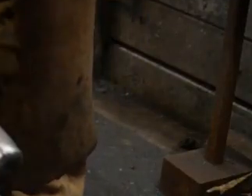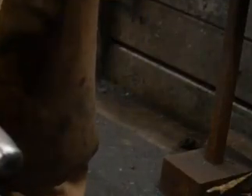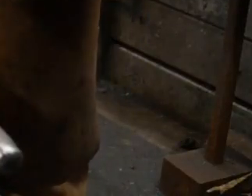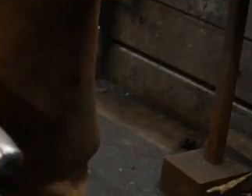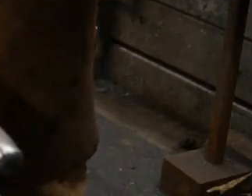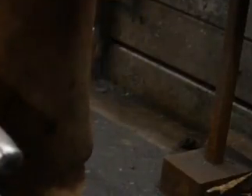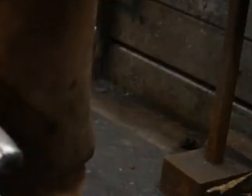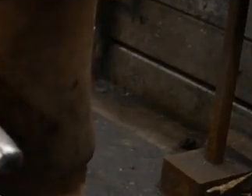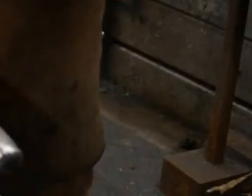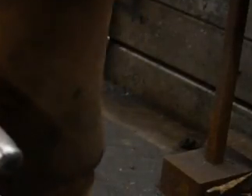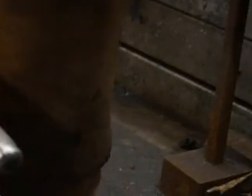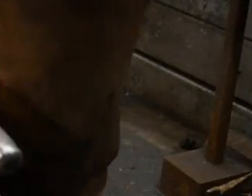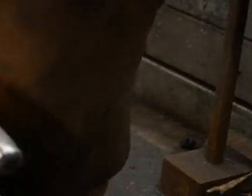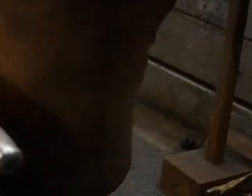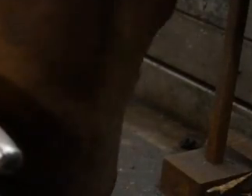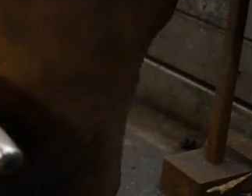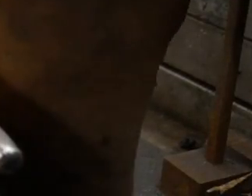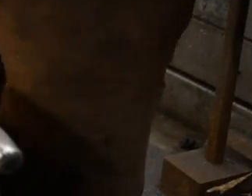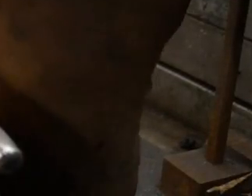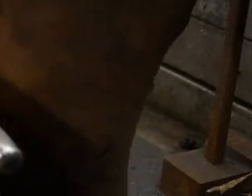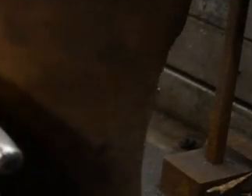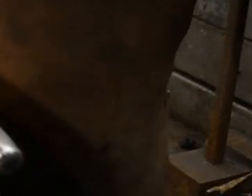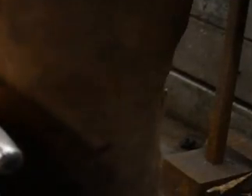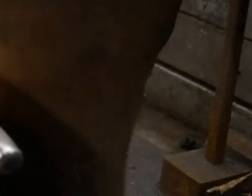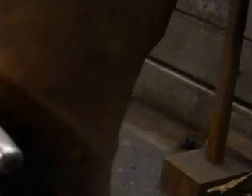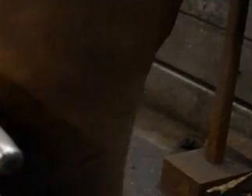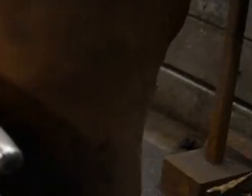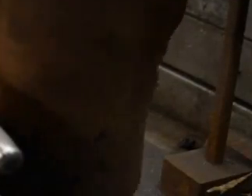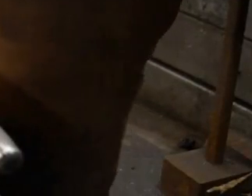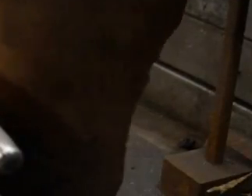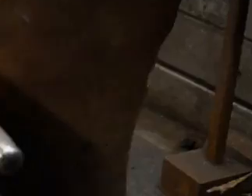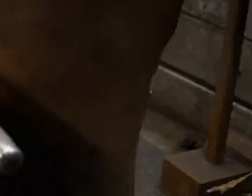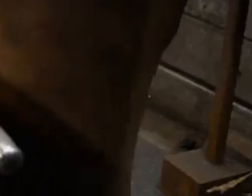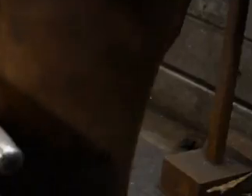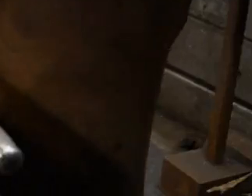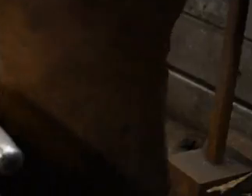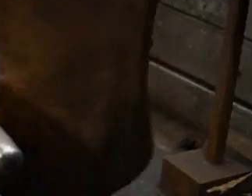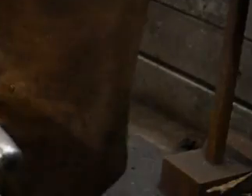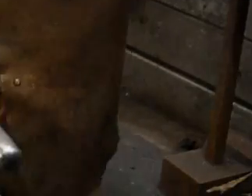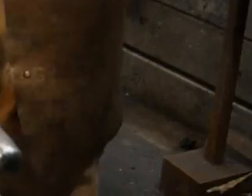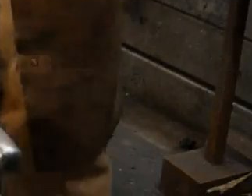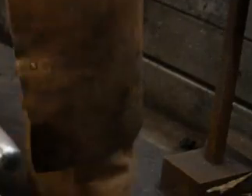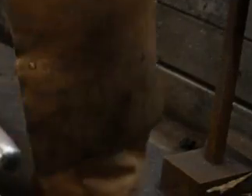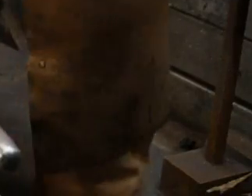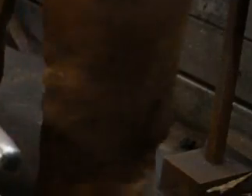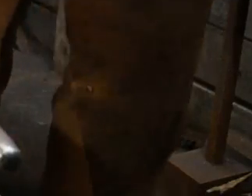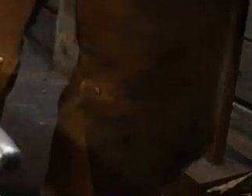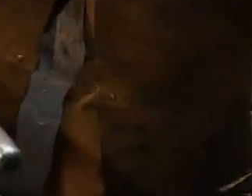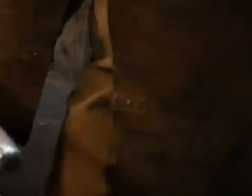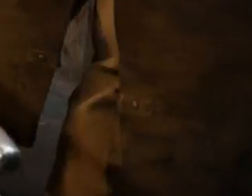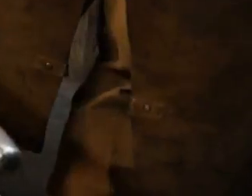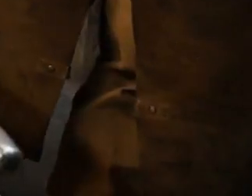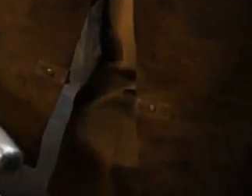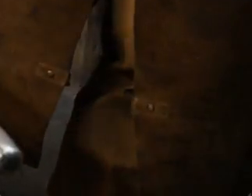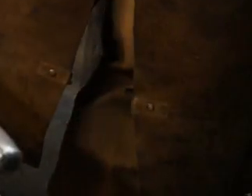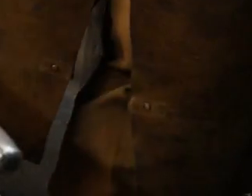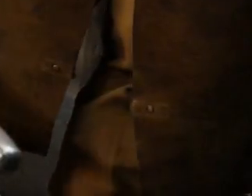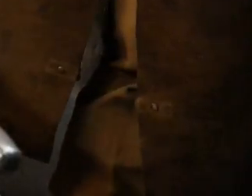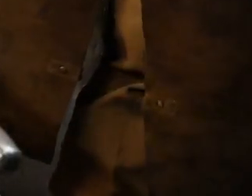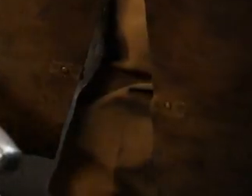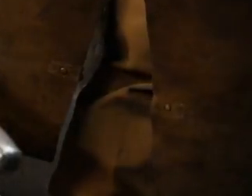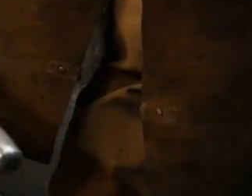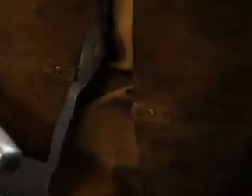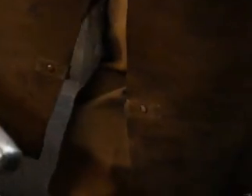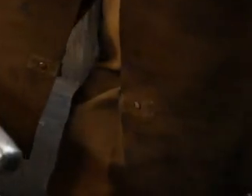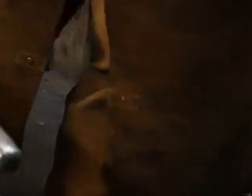color? Graham Pepper, more etching involved. Stretching involved. More stretching. More stretching involved. That's a good